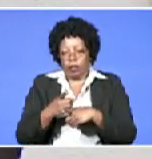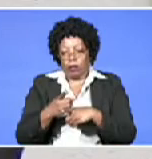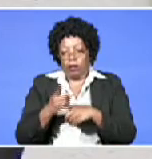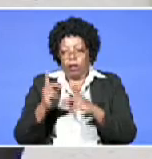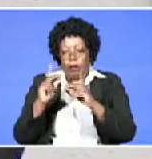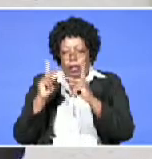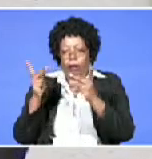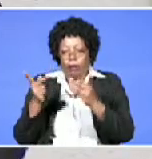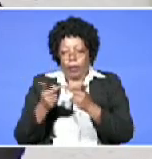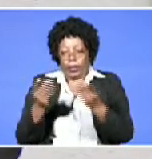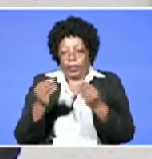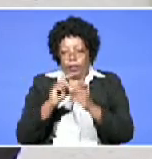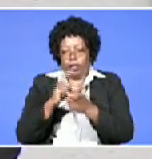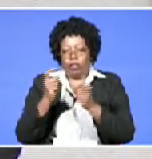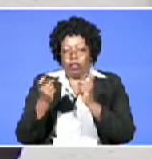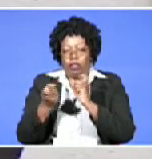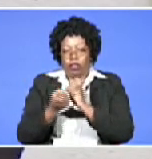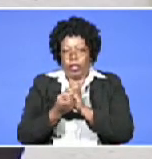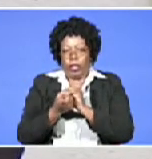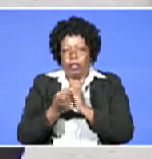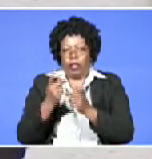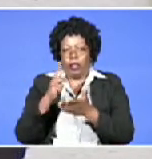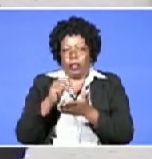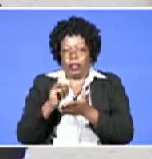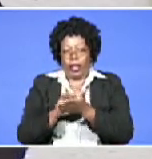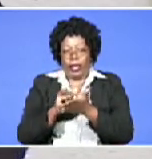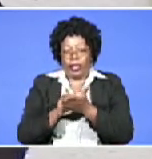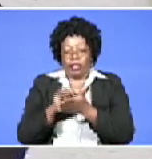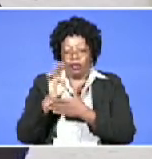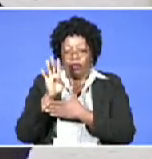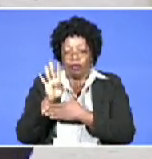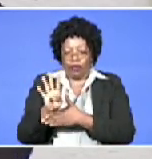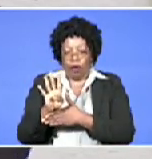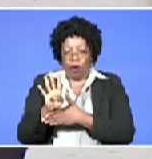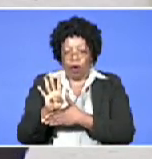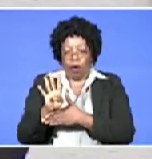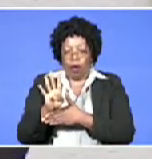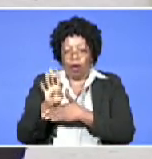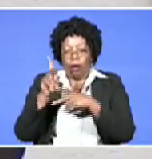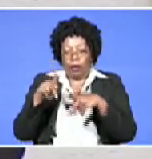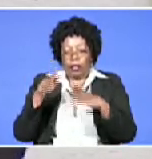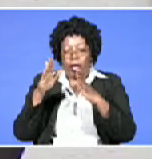which is unchanged, that its four incumbents in